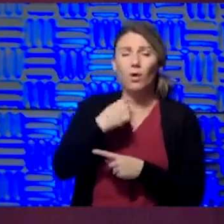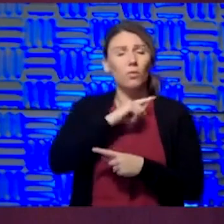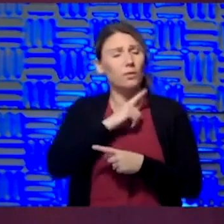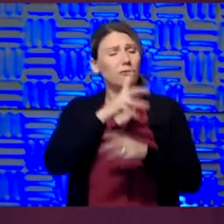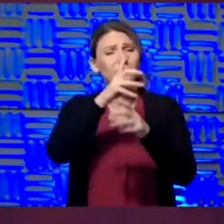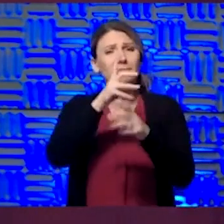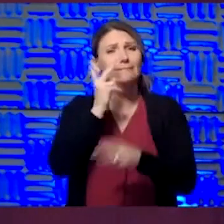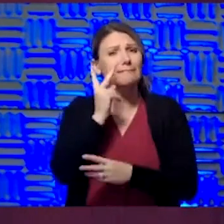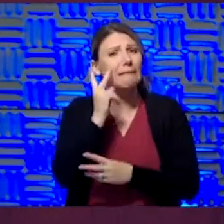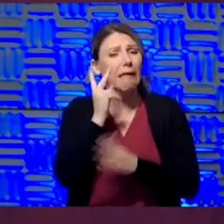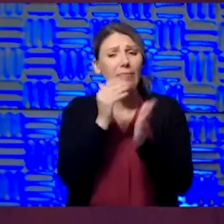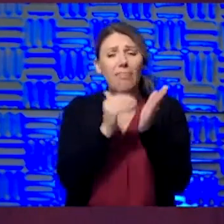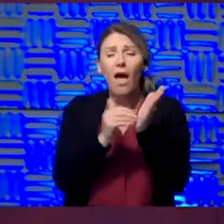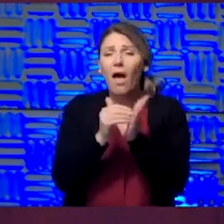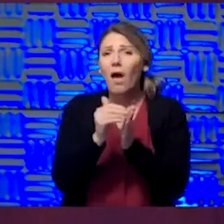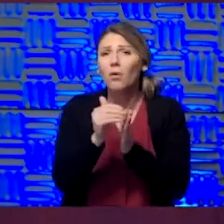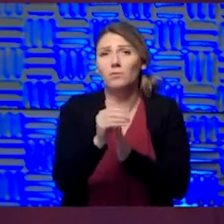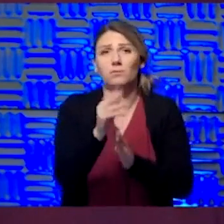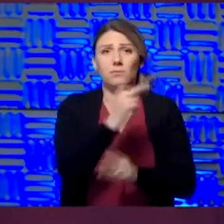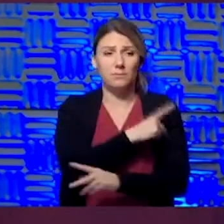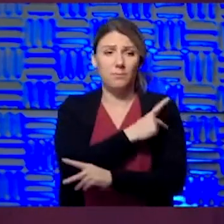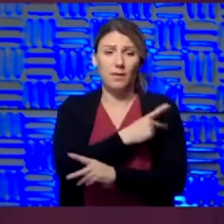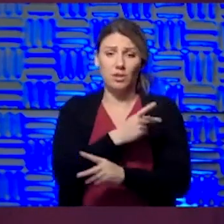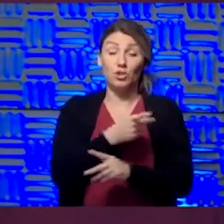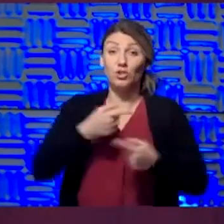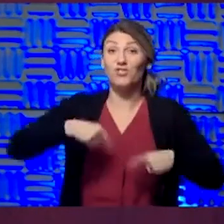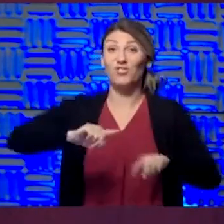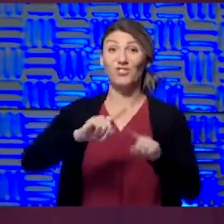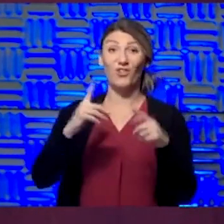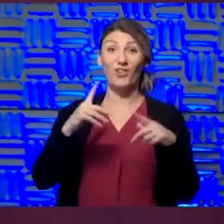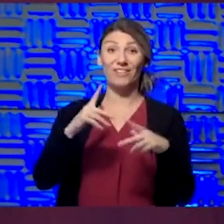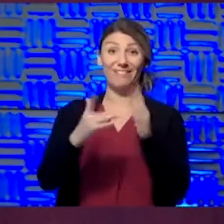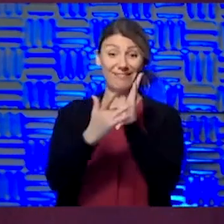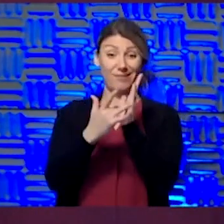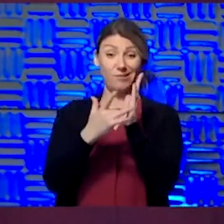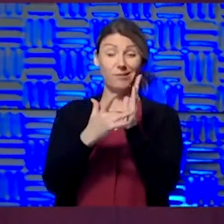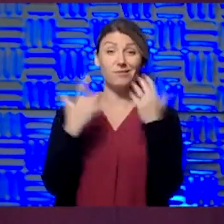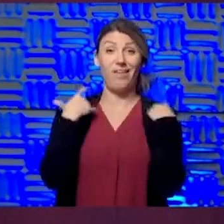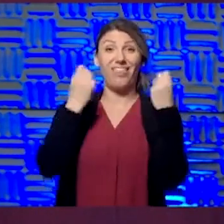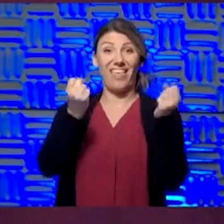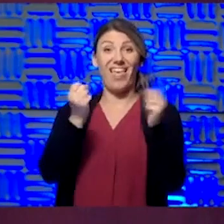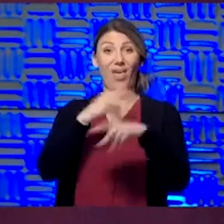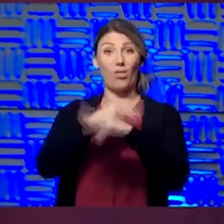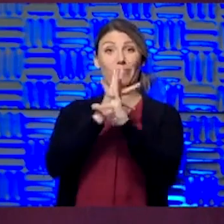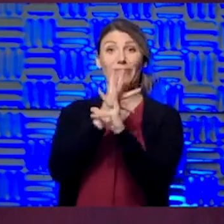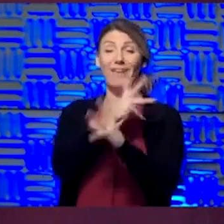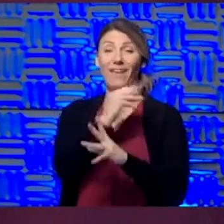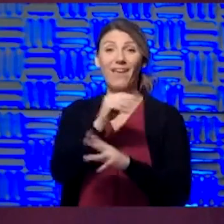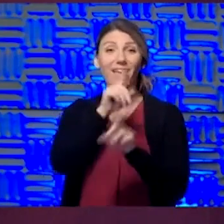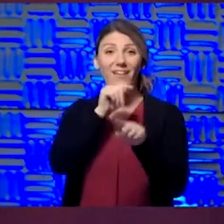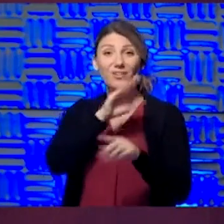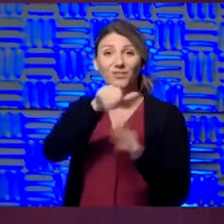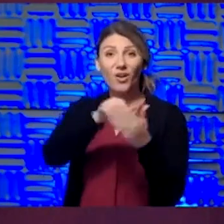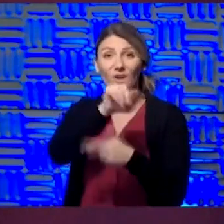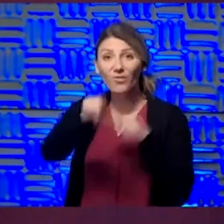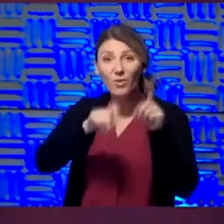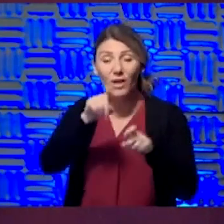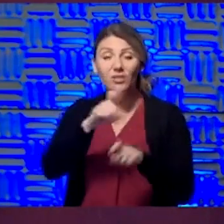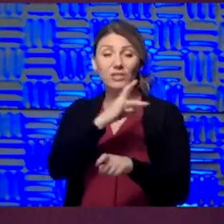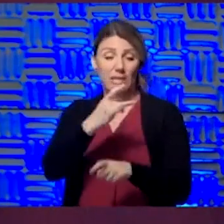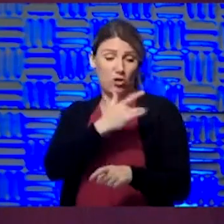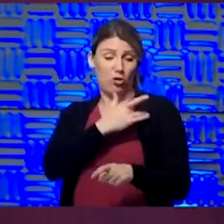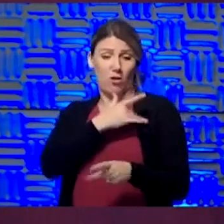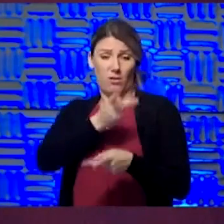of patients via telehealth, and we're able to answer all of your questions, and cardiac care has to